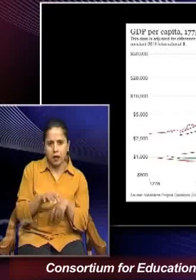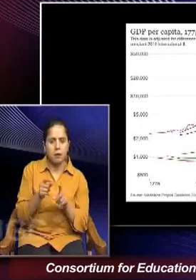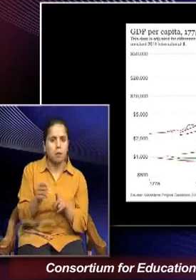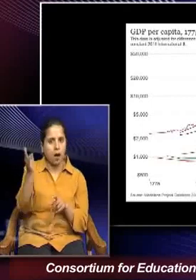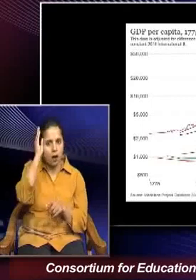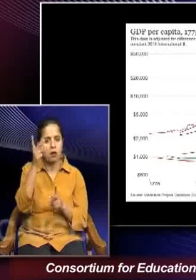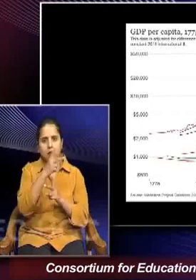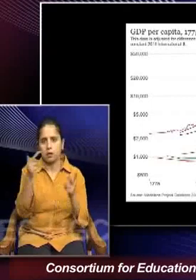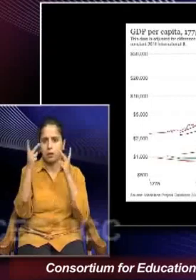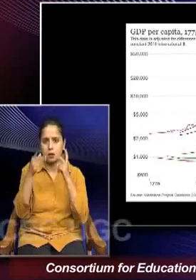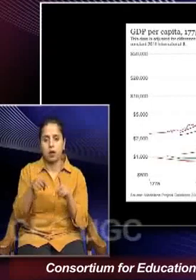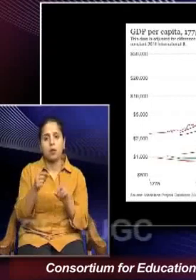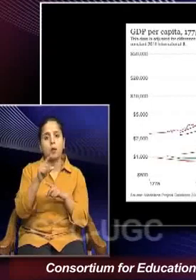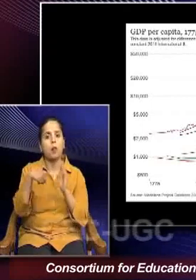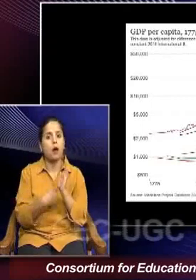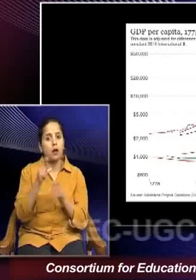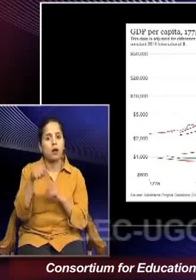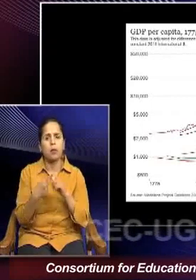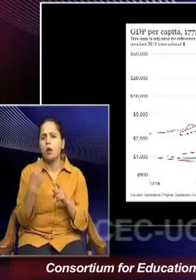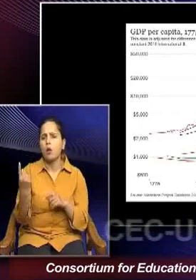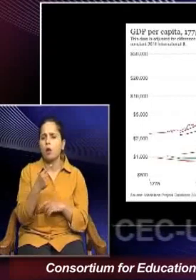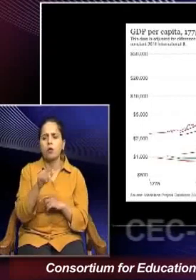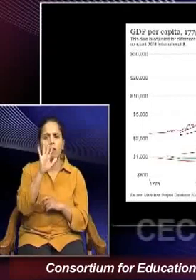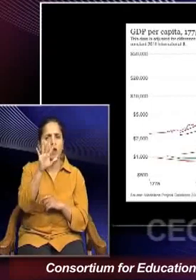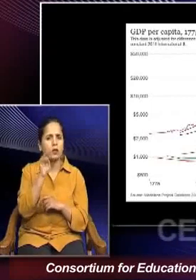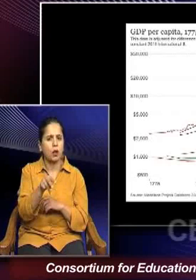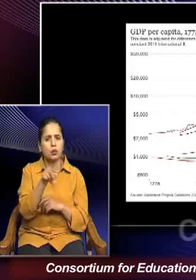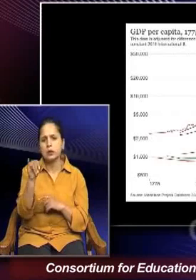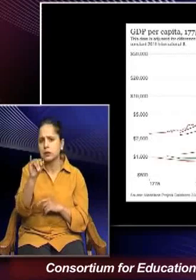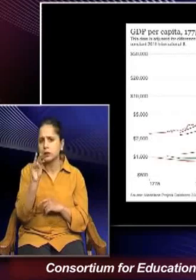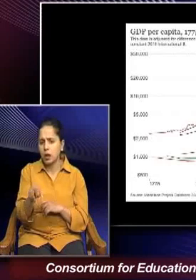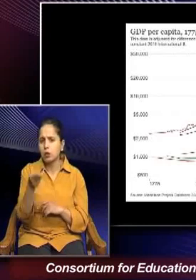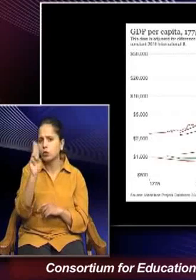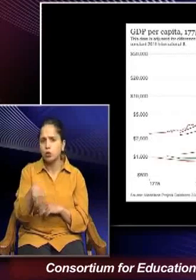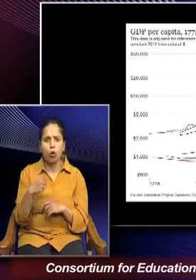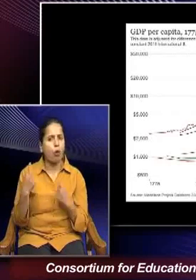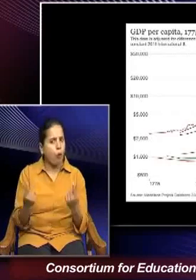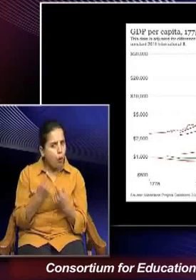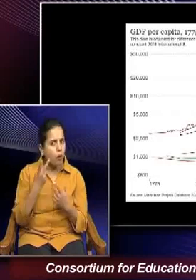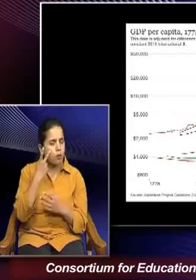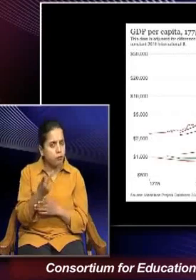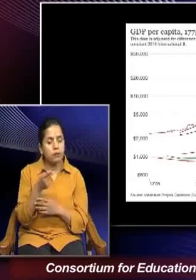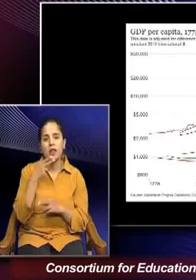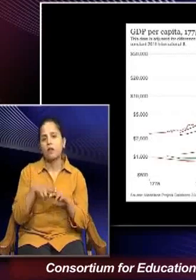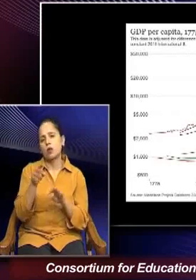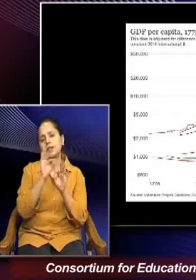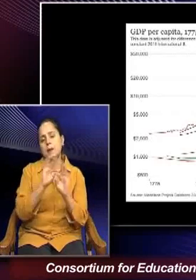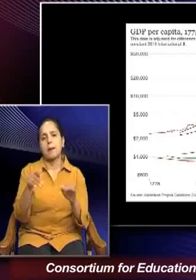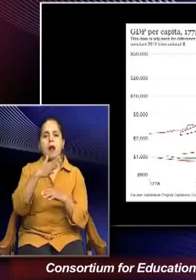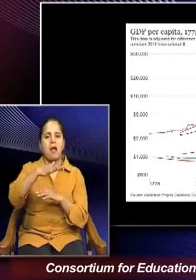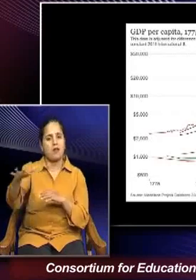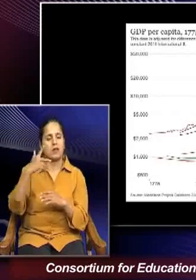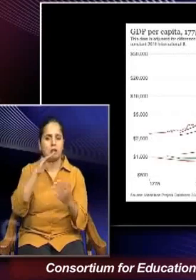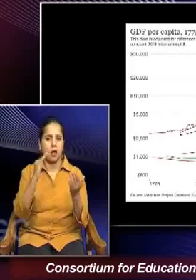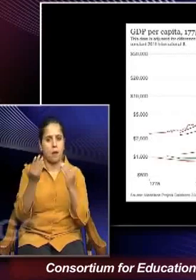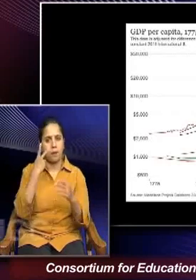and elsewhere, the per capita income is barely about $5,000 to $6,000 US. So if you compare simple average